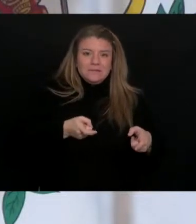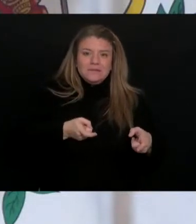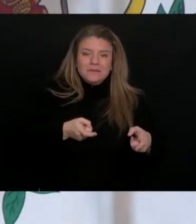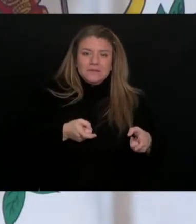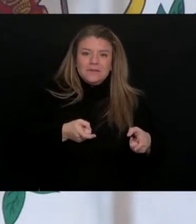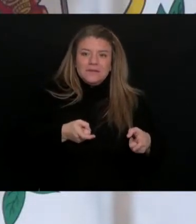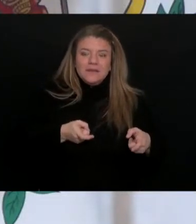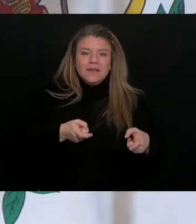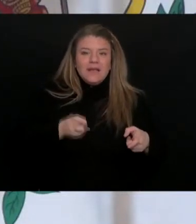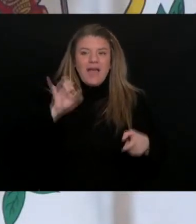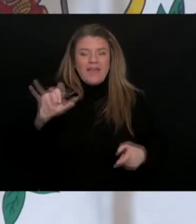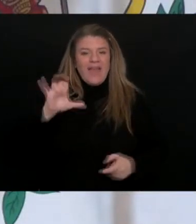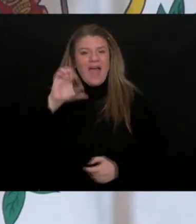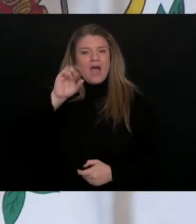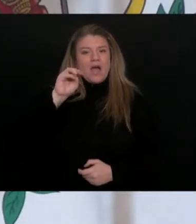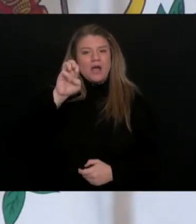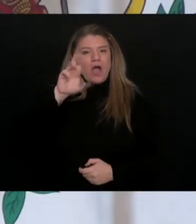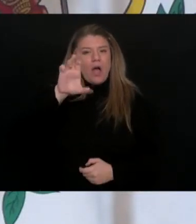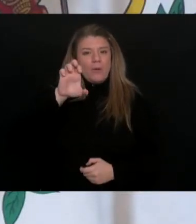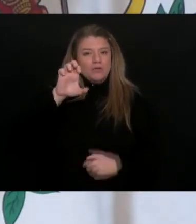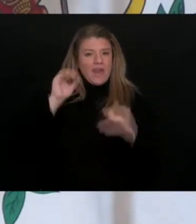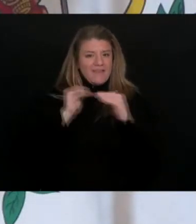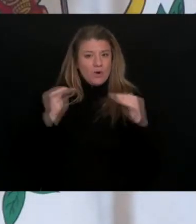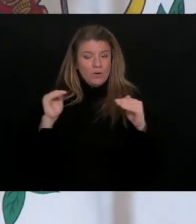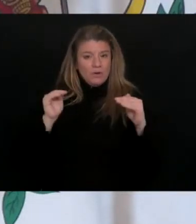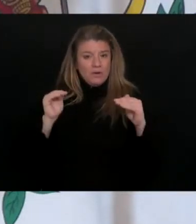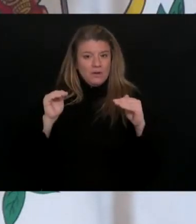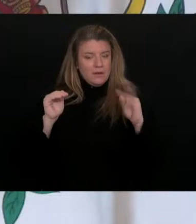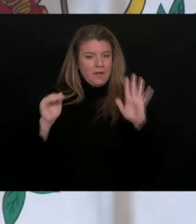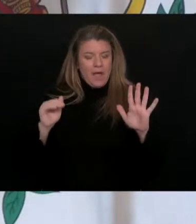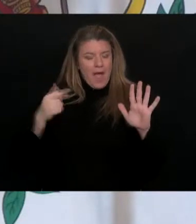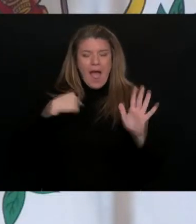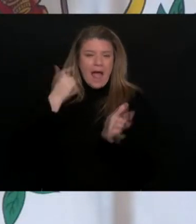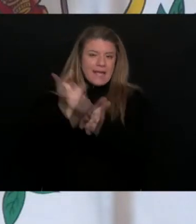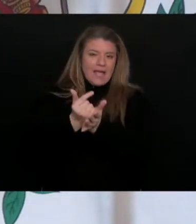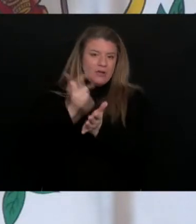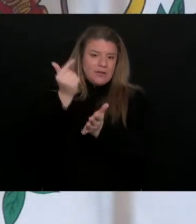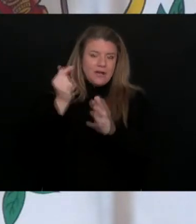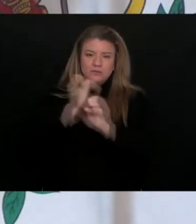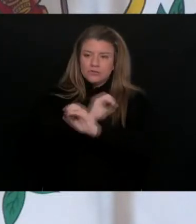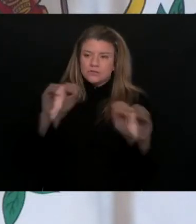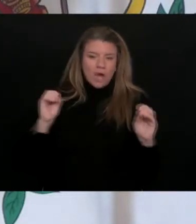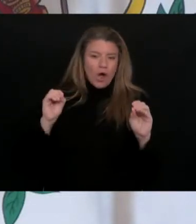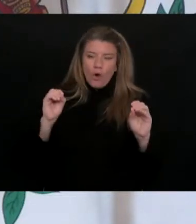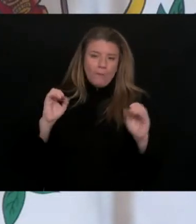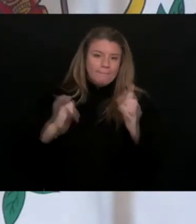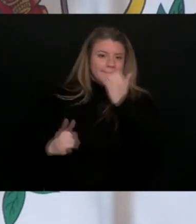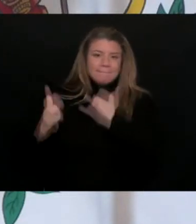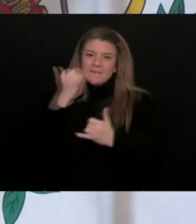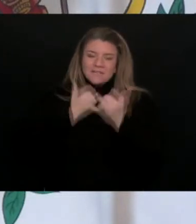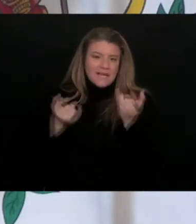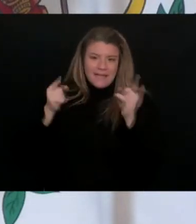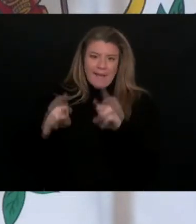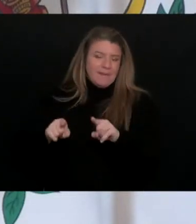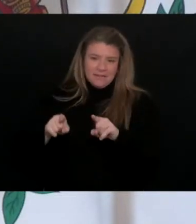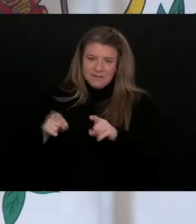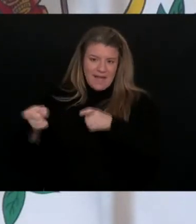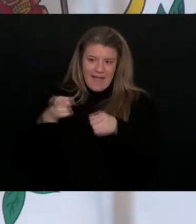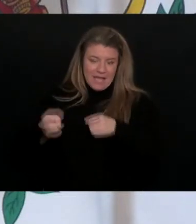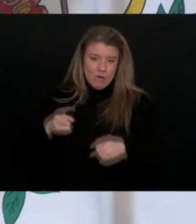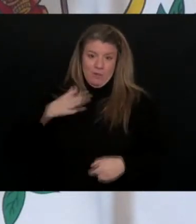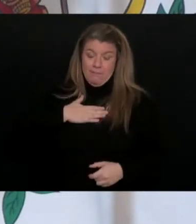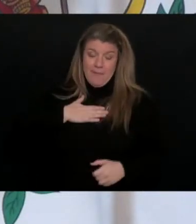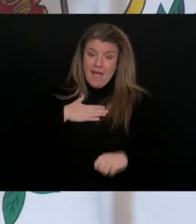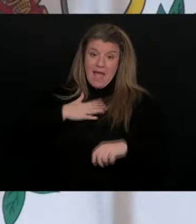at the commerce level, and I can positively guarantee you there's no mishandling from the standpoint of with my